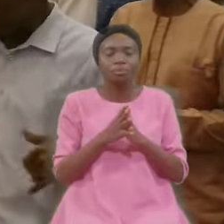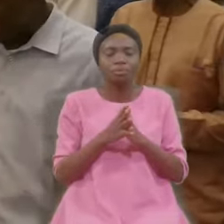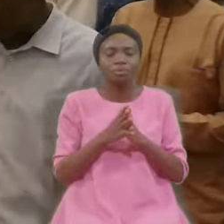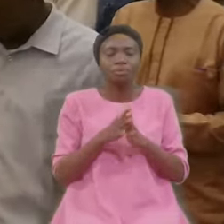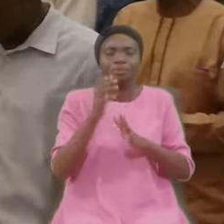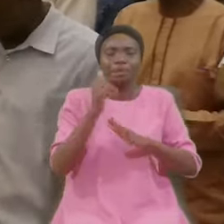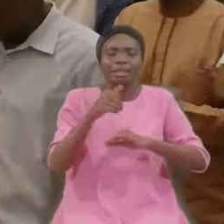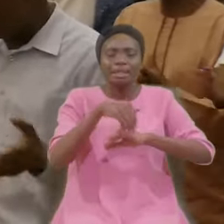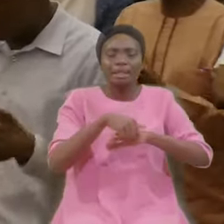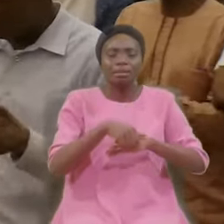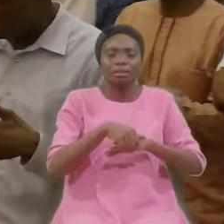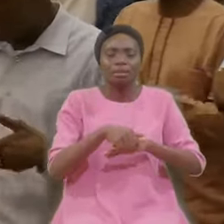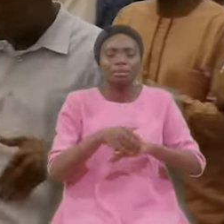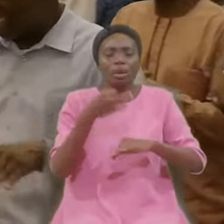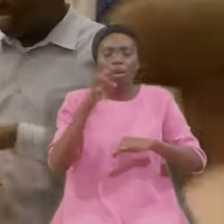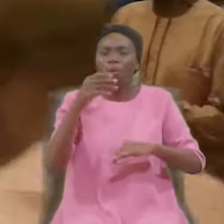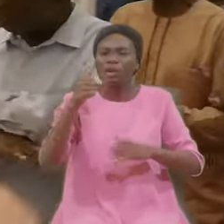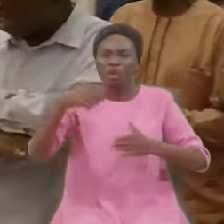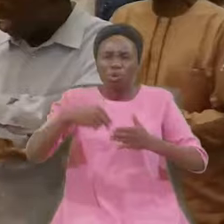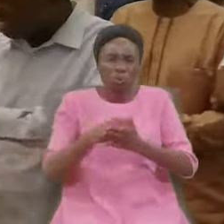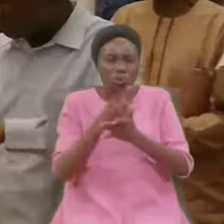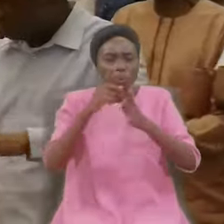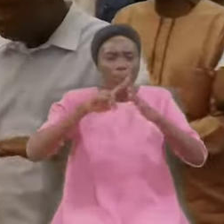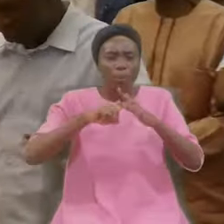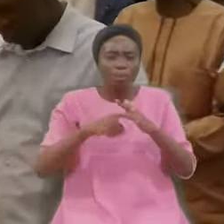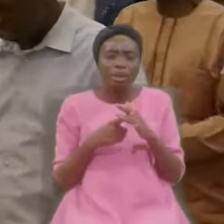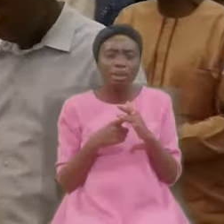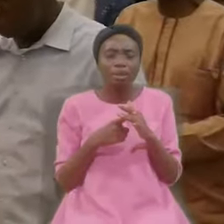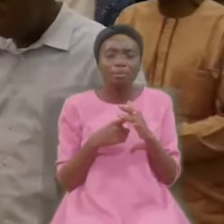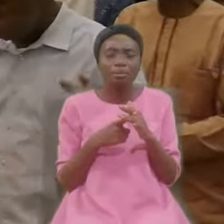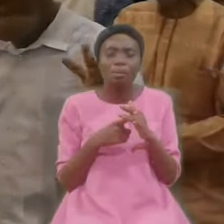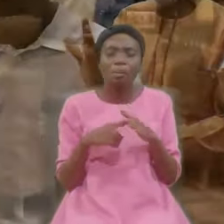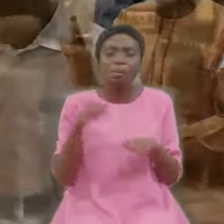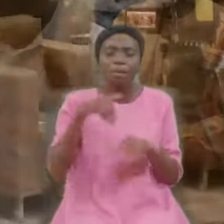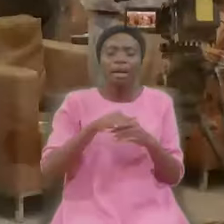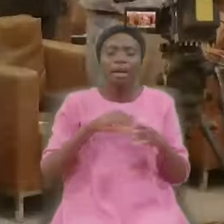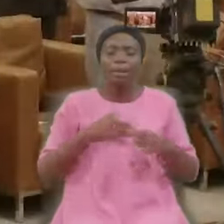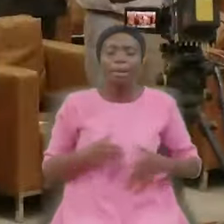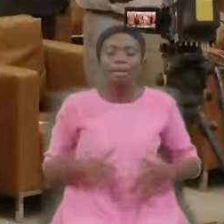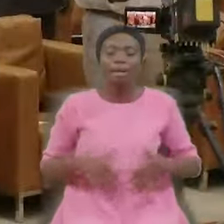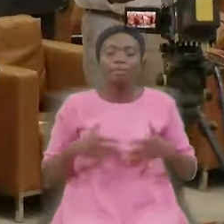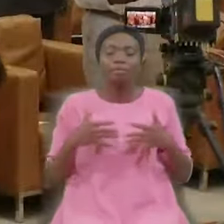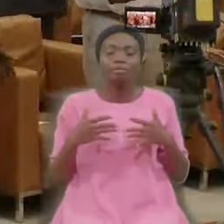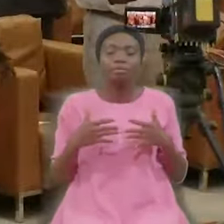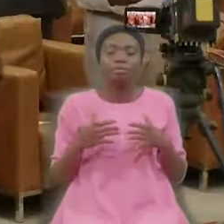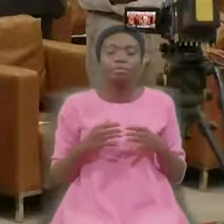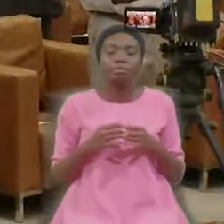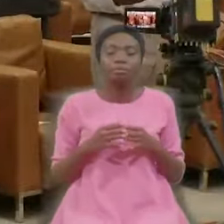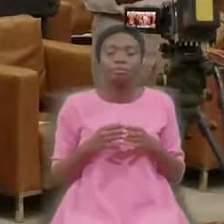A night of a new beginning in my life.